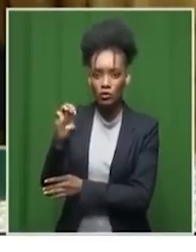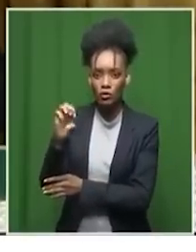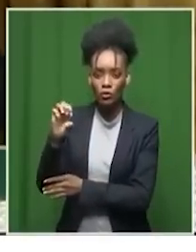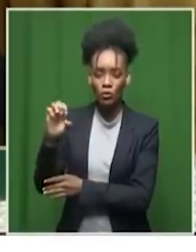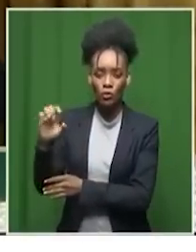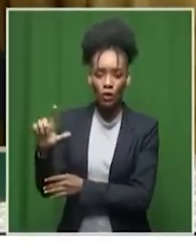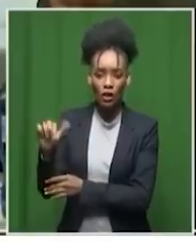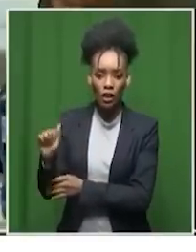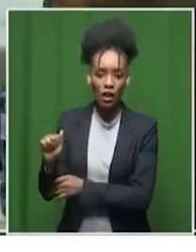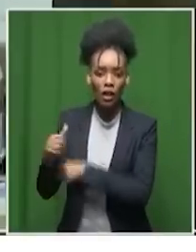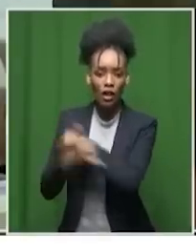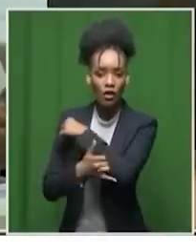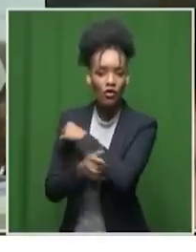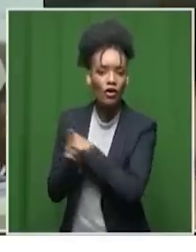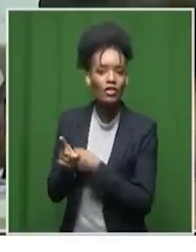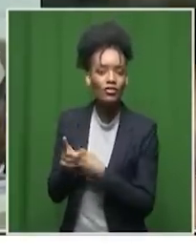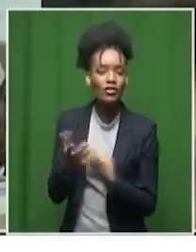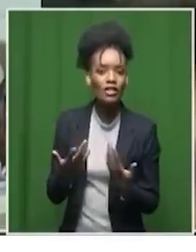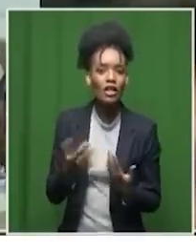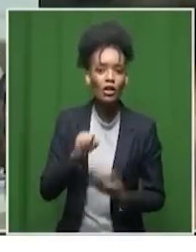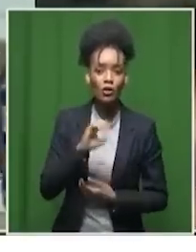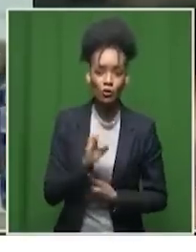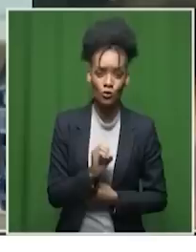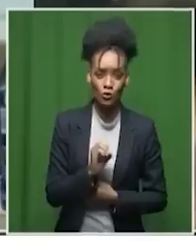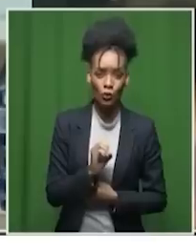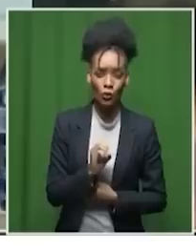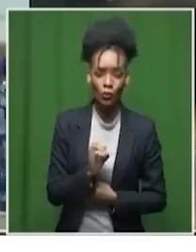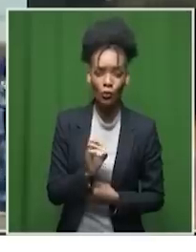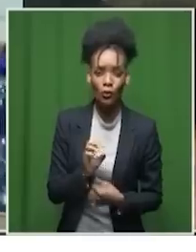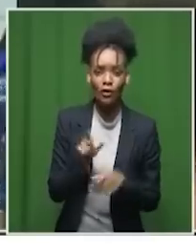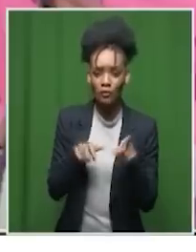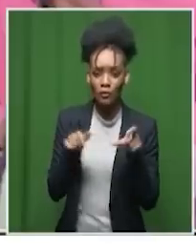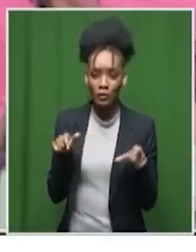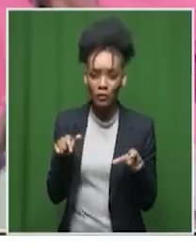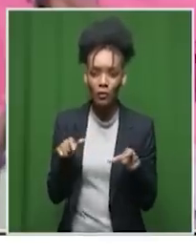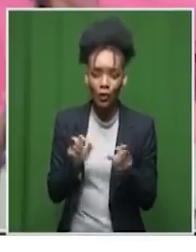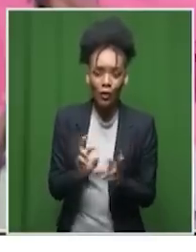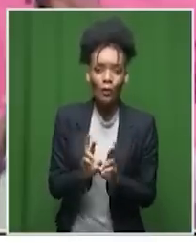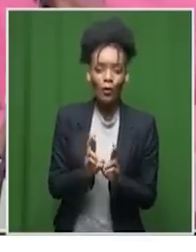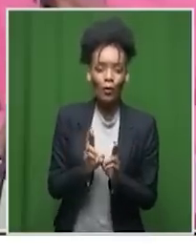president like Hugo Chavez. So that was the hope. That's why the West